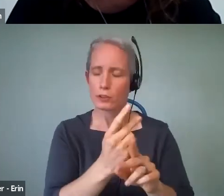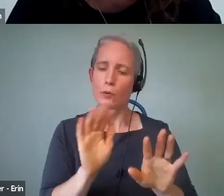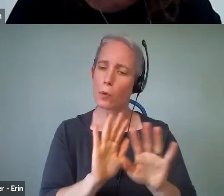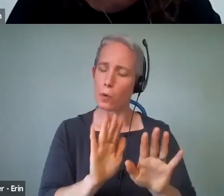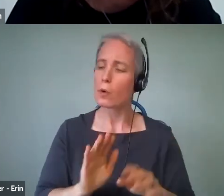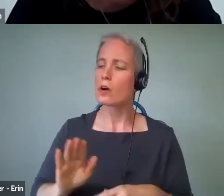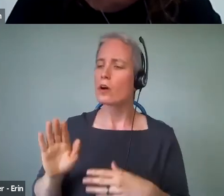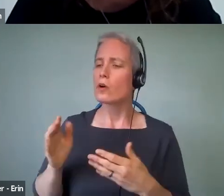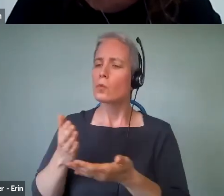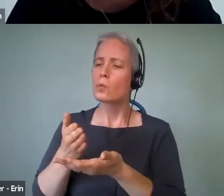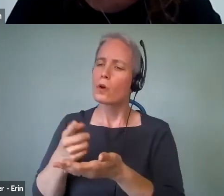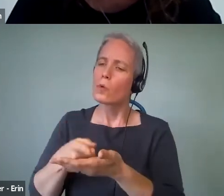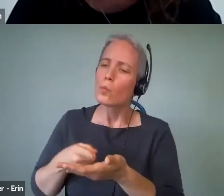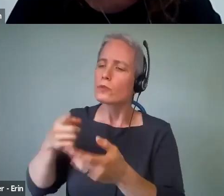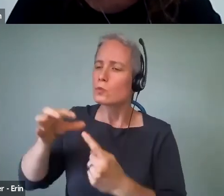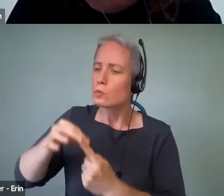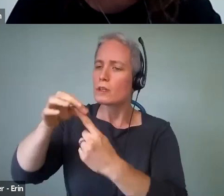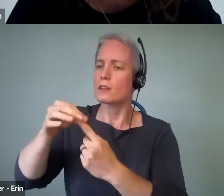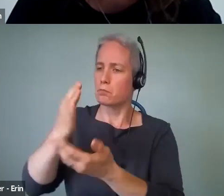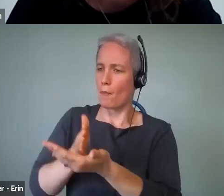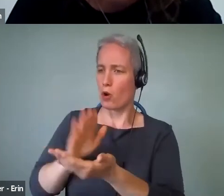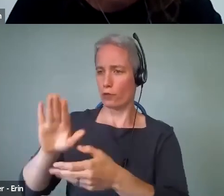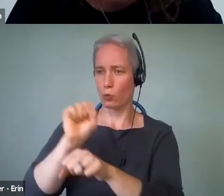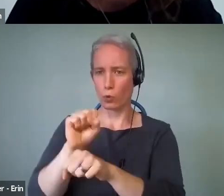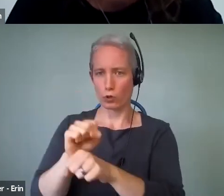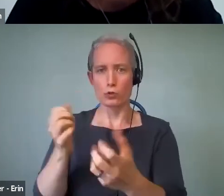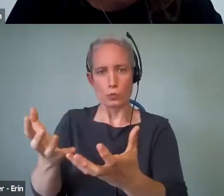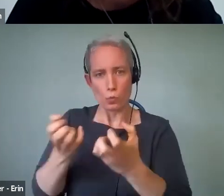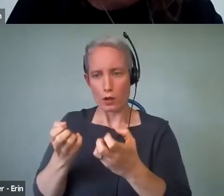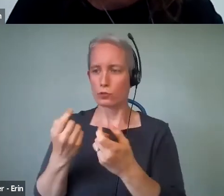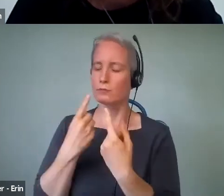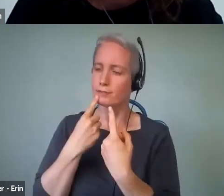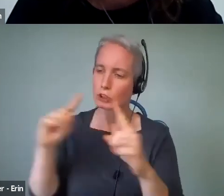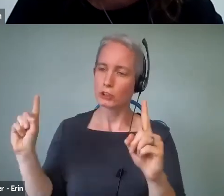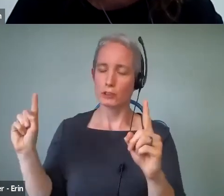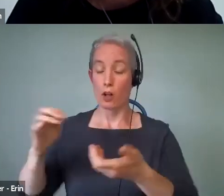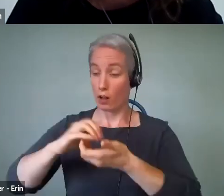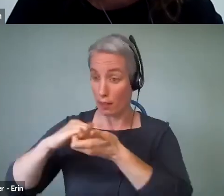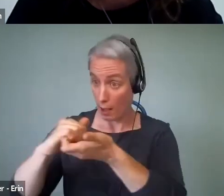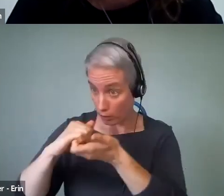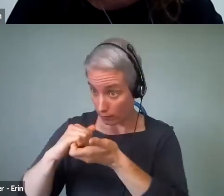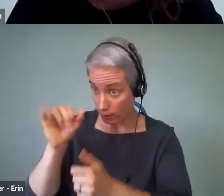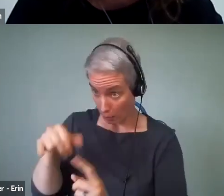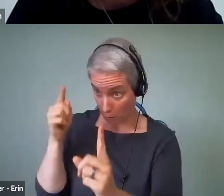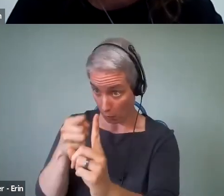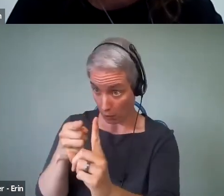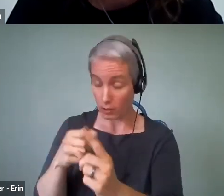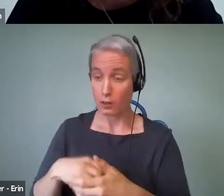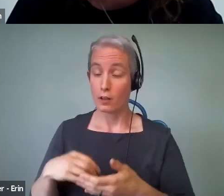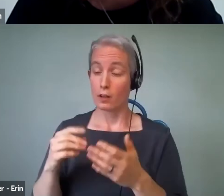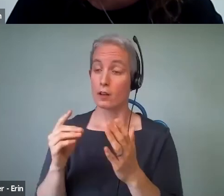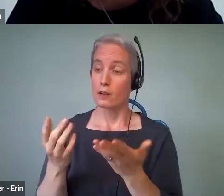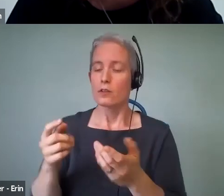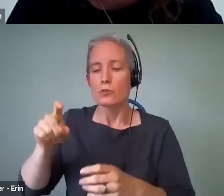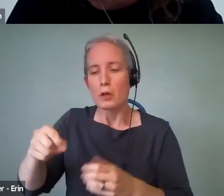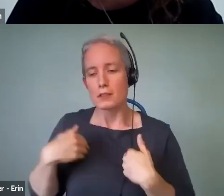your work that you want to achieve? If it's a collaborative, if it's a kind of a work which is that of a designer, you need to have a hub, you need